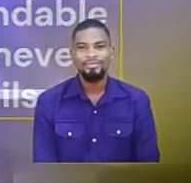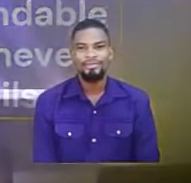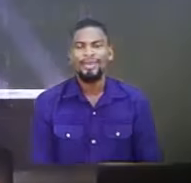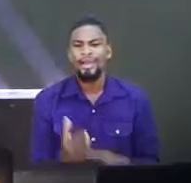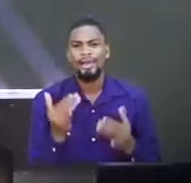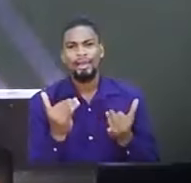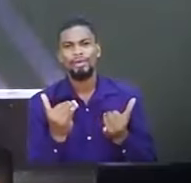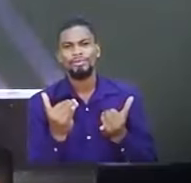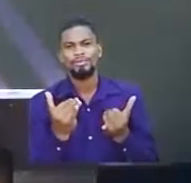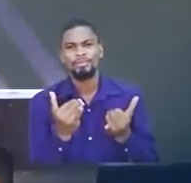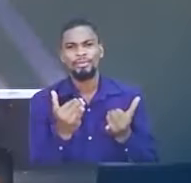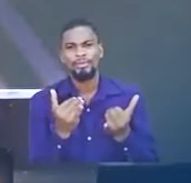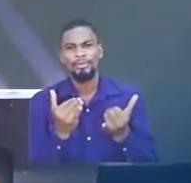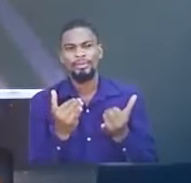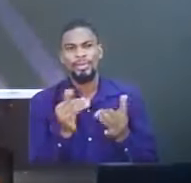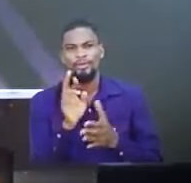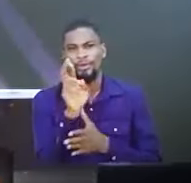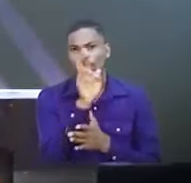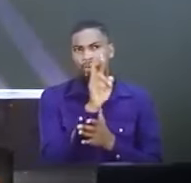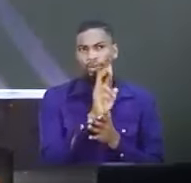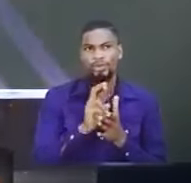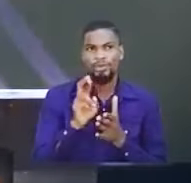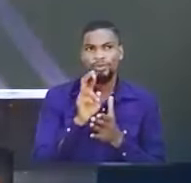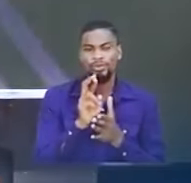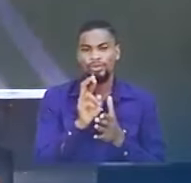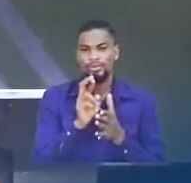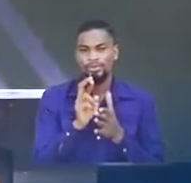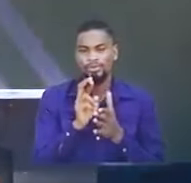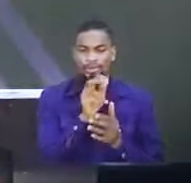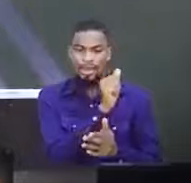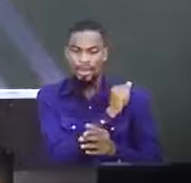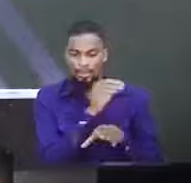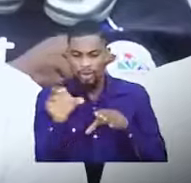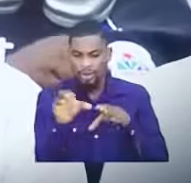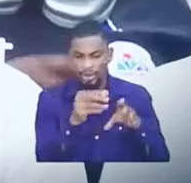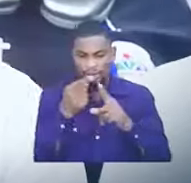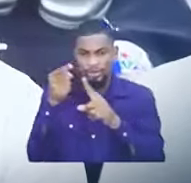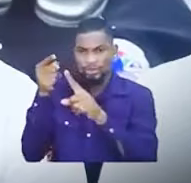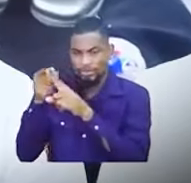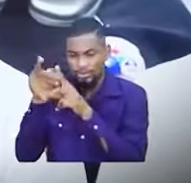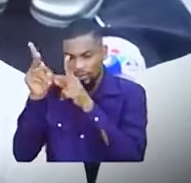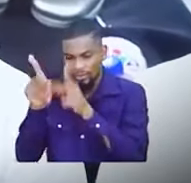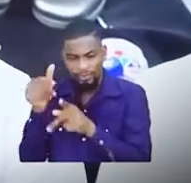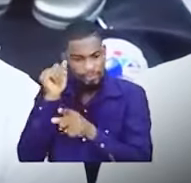effect of Amnon's action on her sister Tamar.